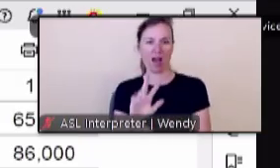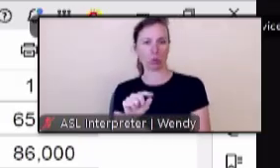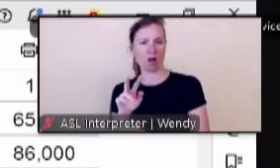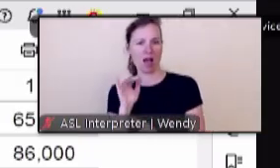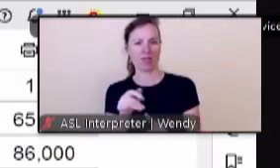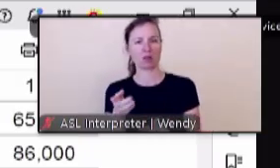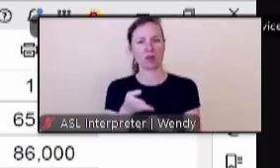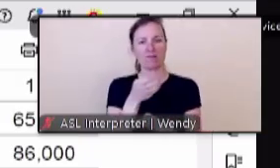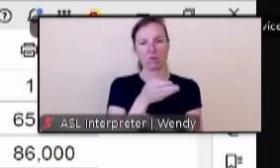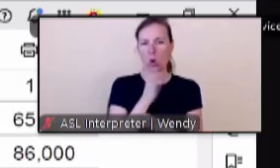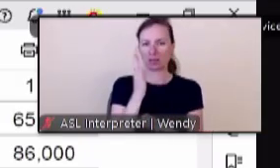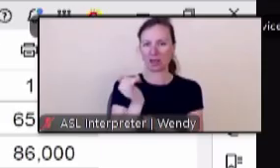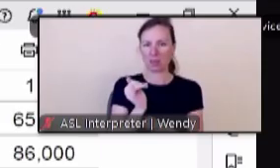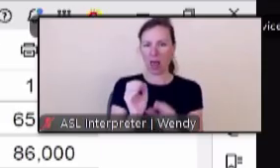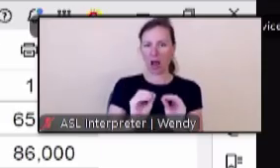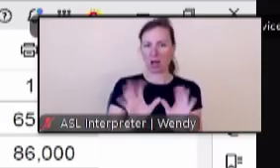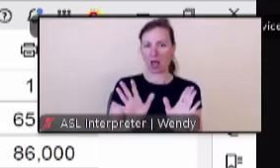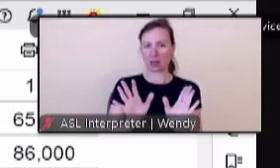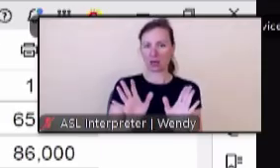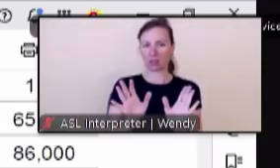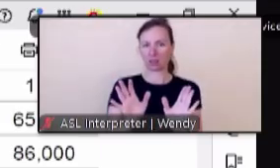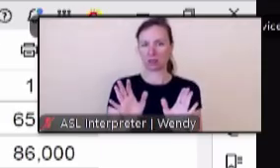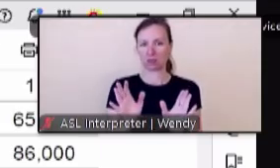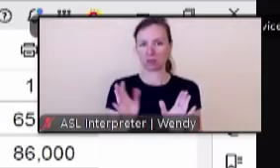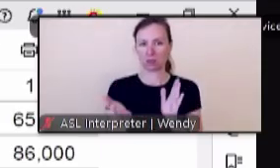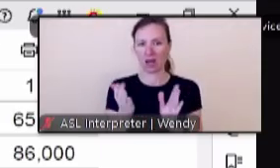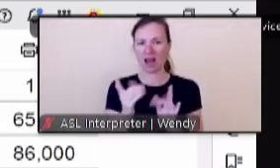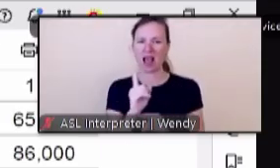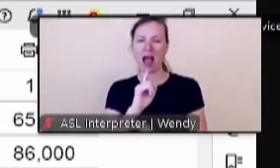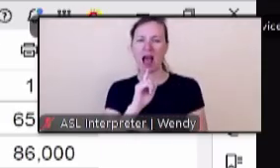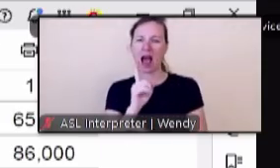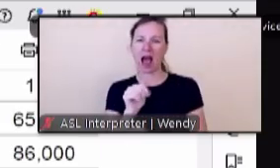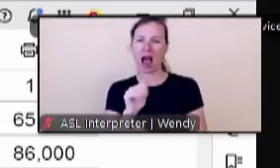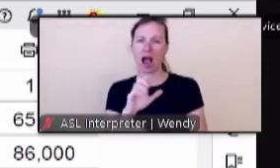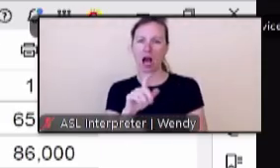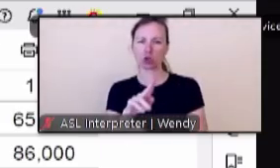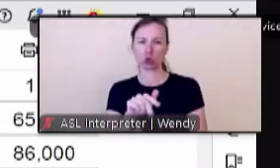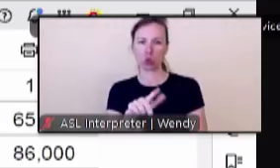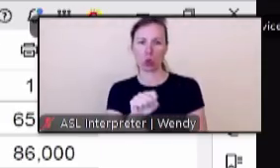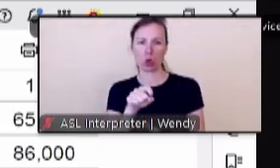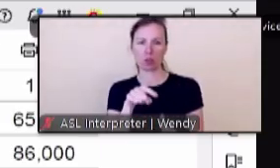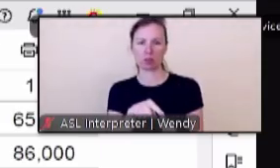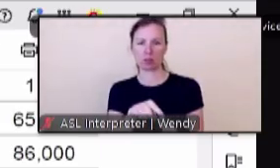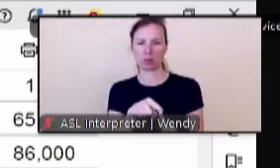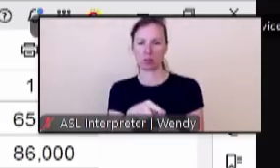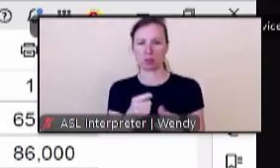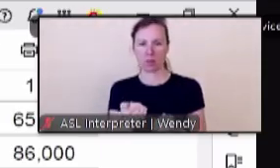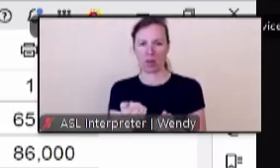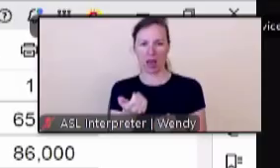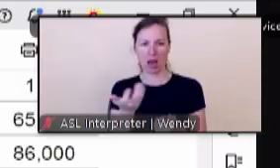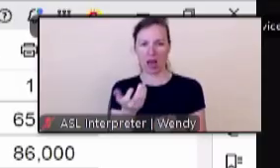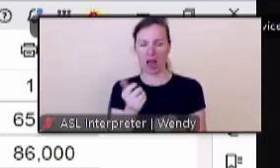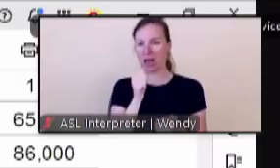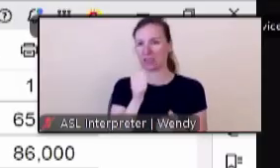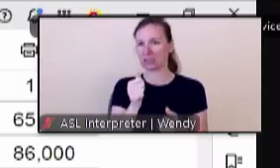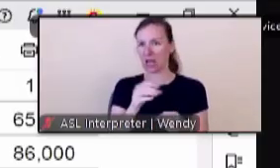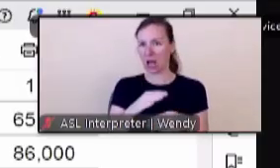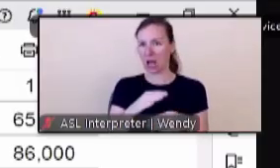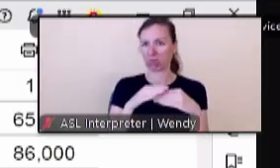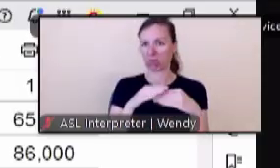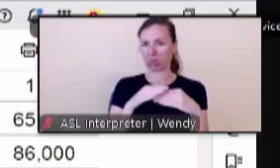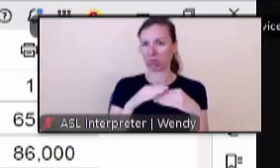those. Can you explain that why the actuals haven't come for those yet? Because either we haven't spent them yet, Okay, or we are